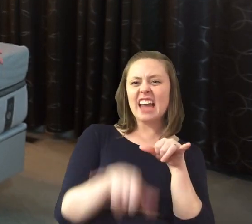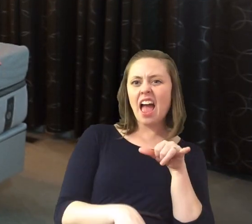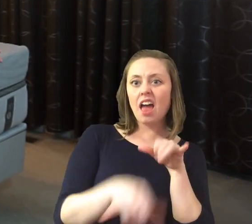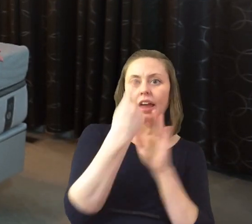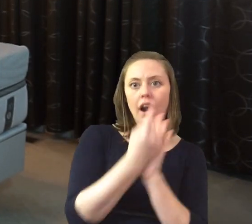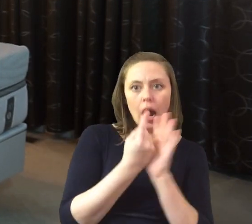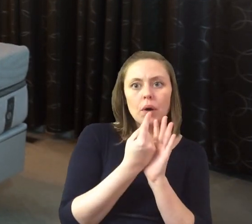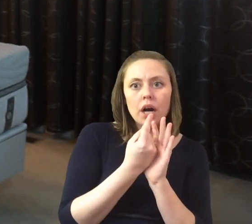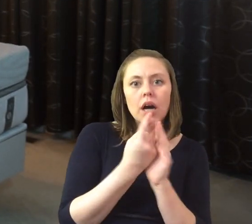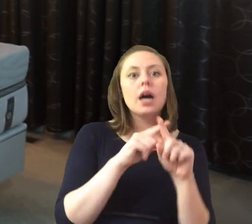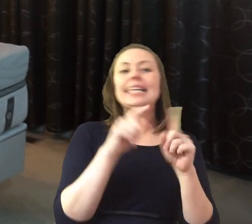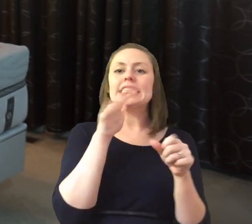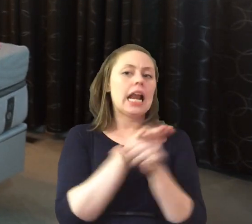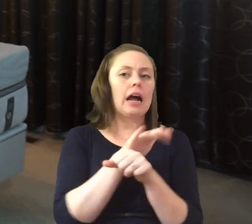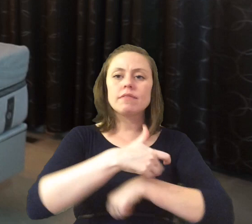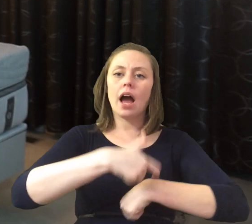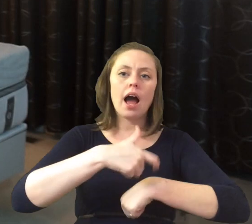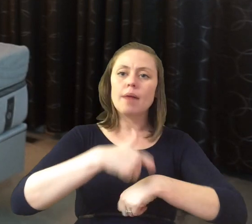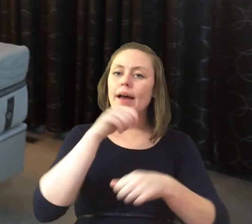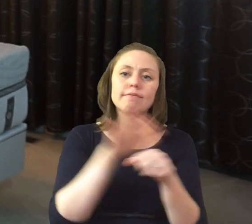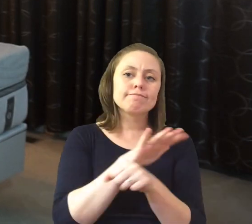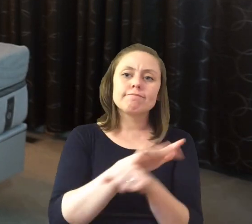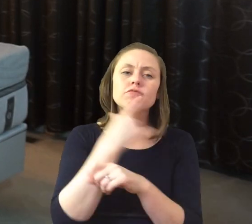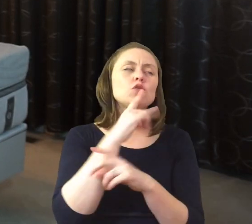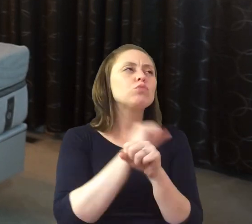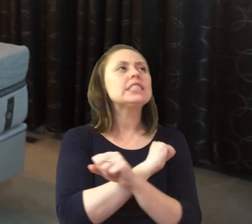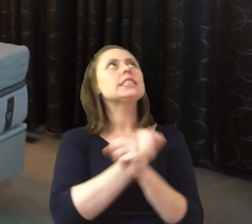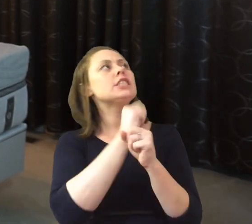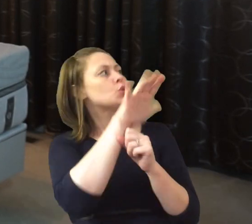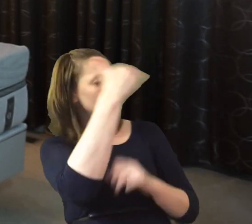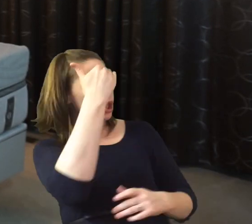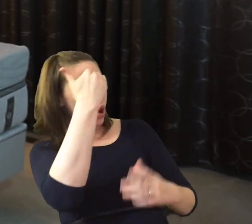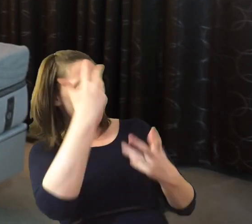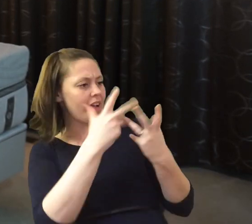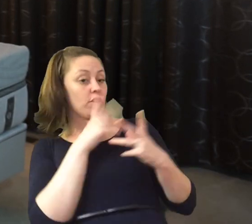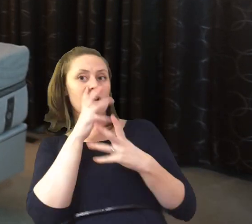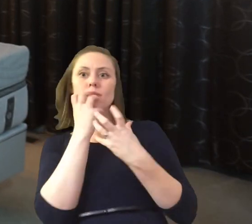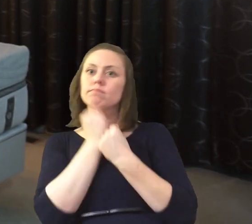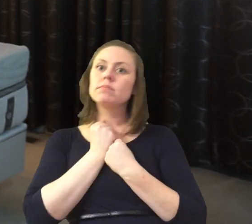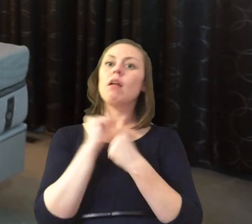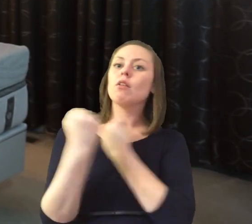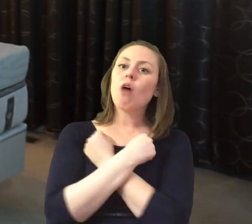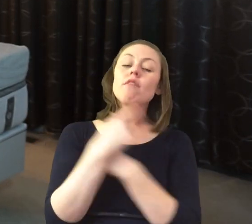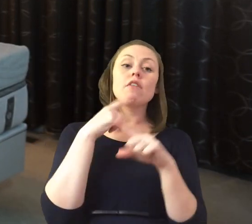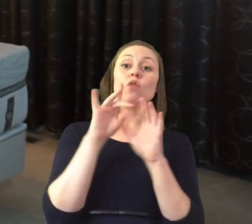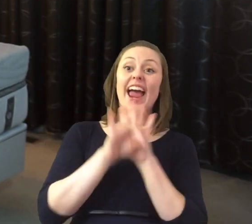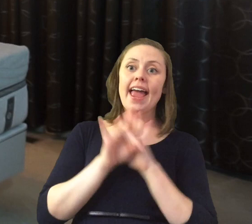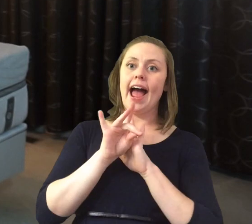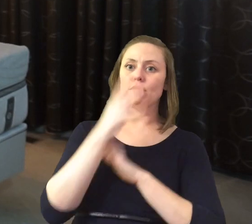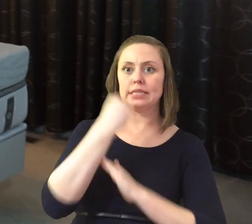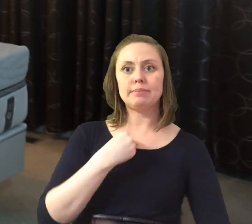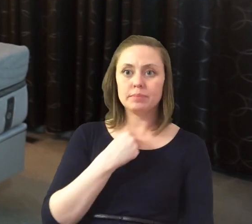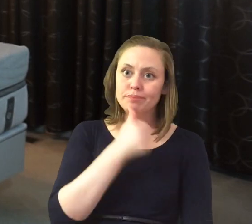like an hour, it's just not enough time. It's not enough time for you to really get to know if you're gonna love this mattress for an 8-hour